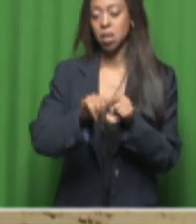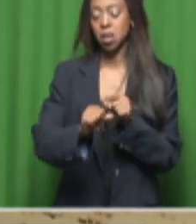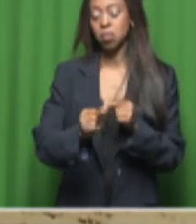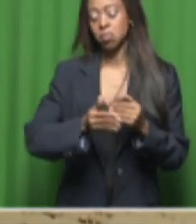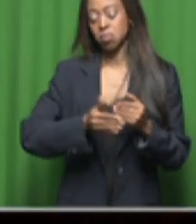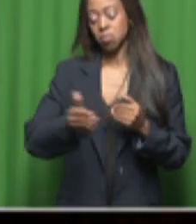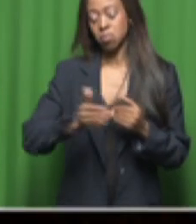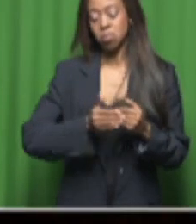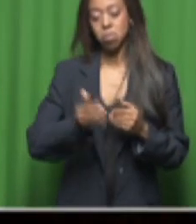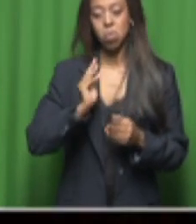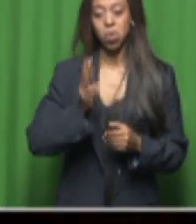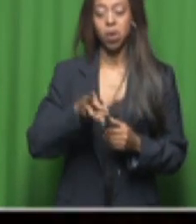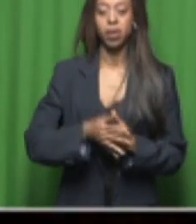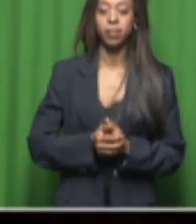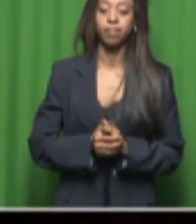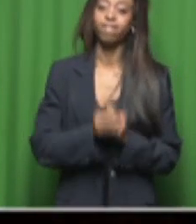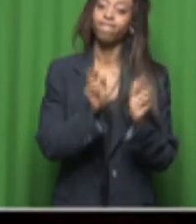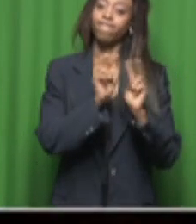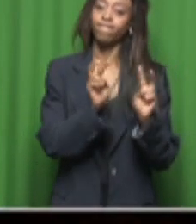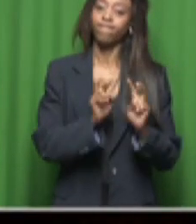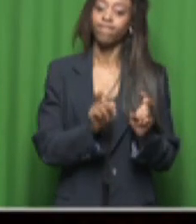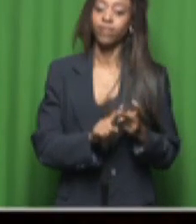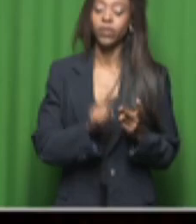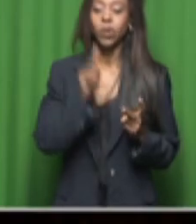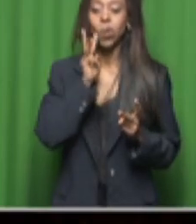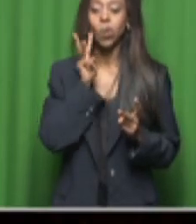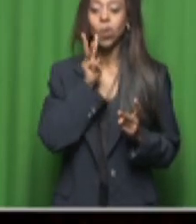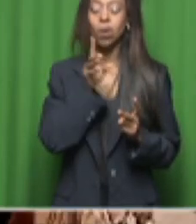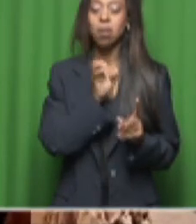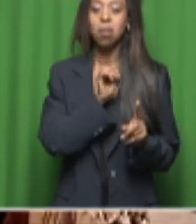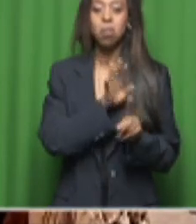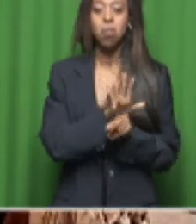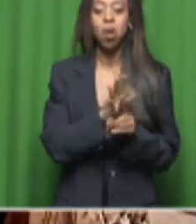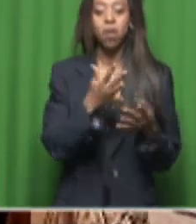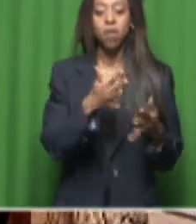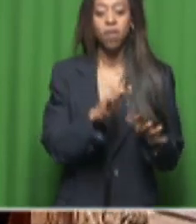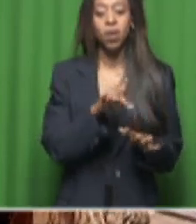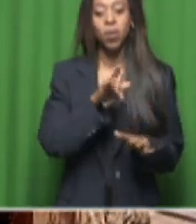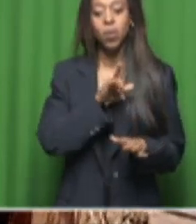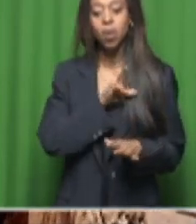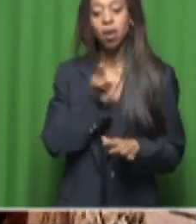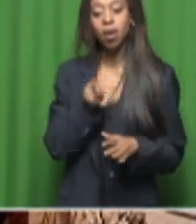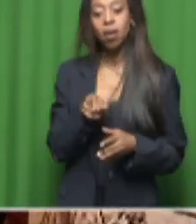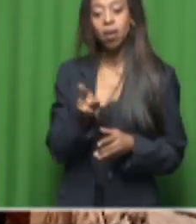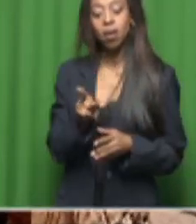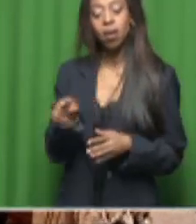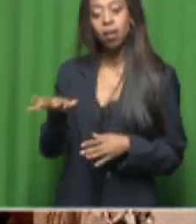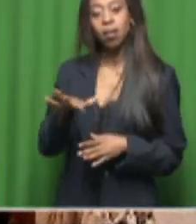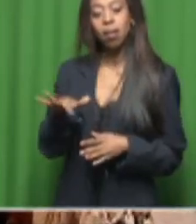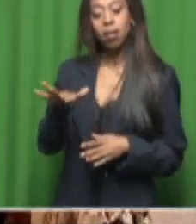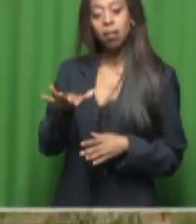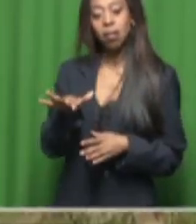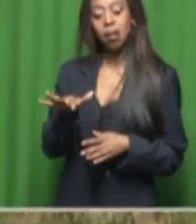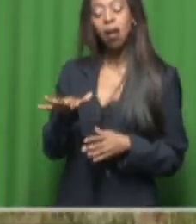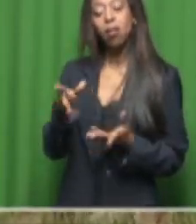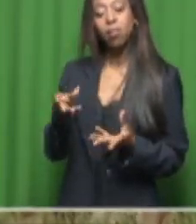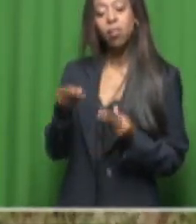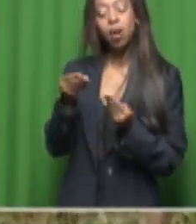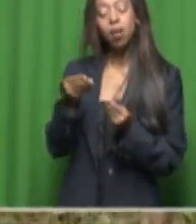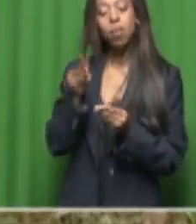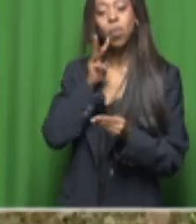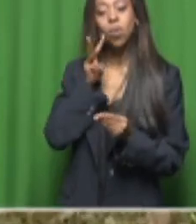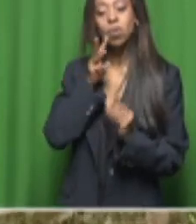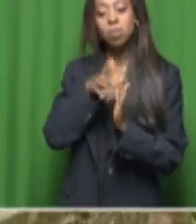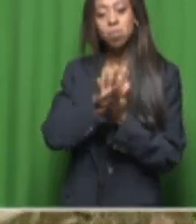couple of hours or days. Electricity and water supply was affected, with the wastewater plant also suffering damage. In